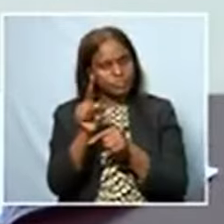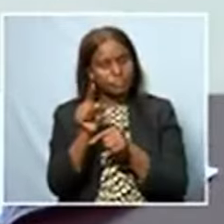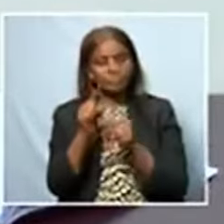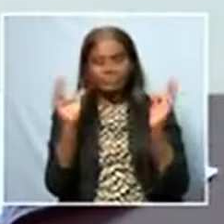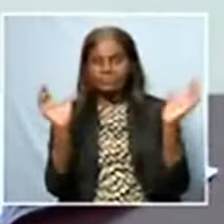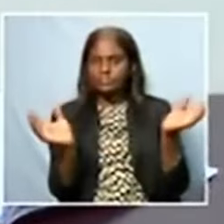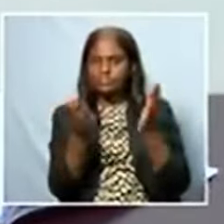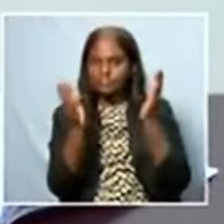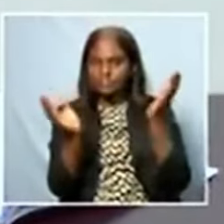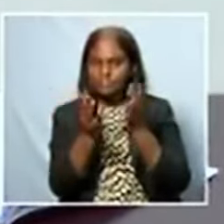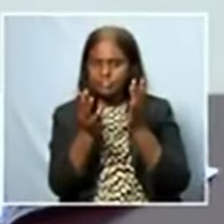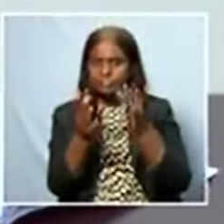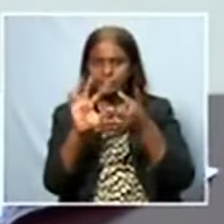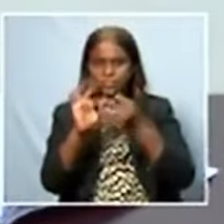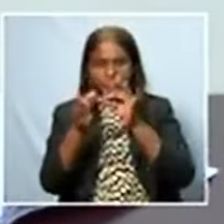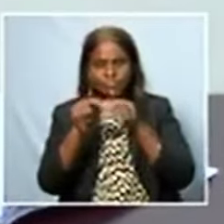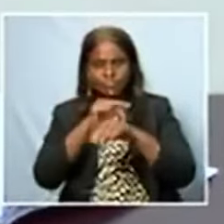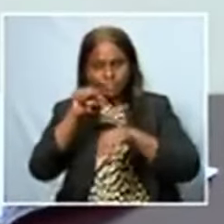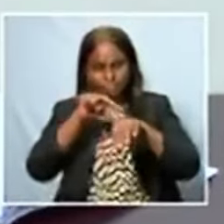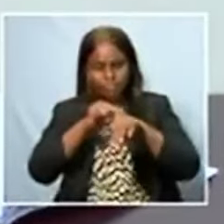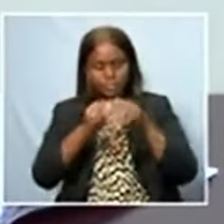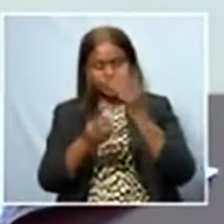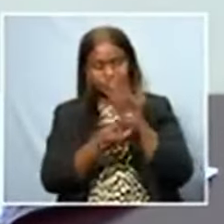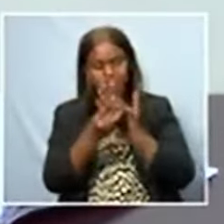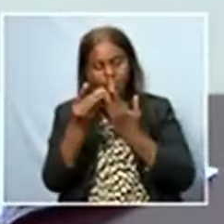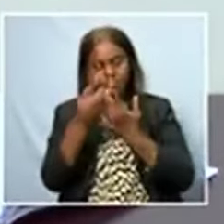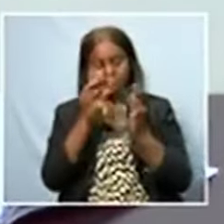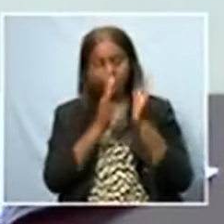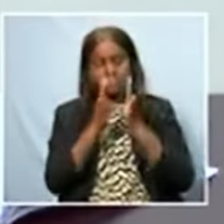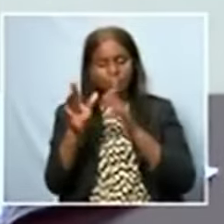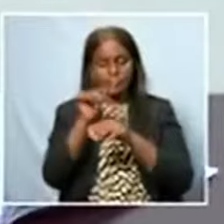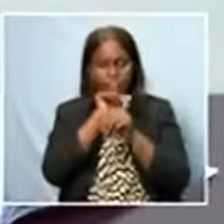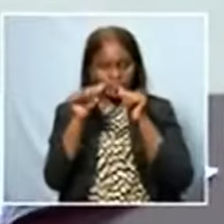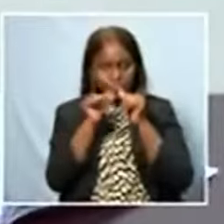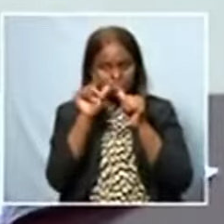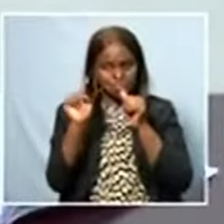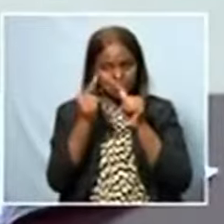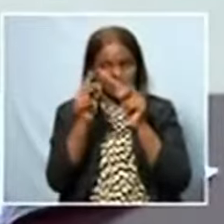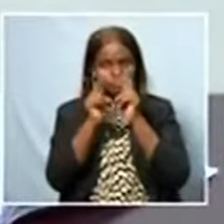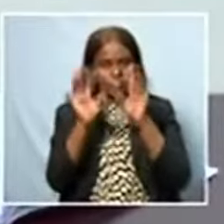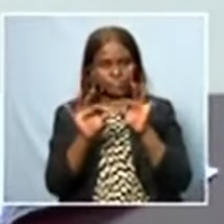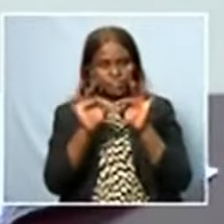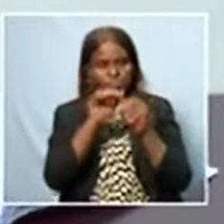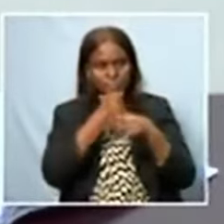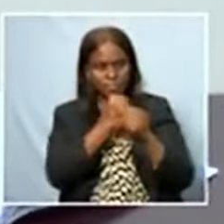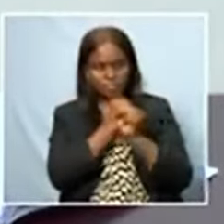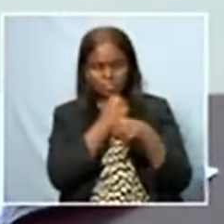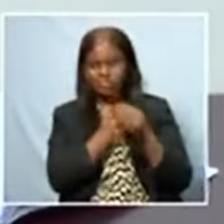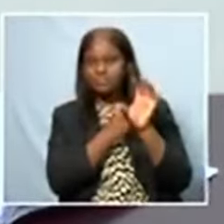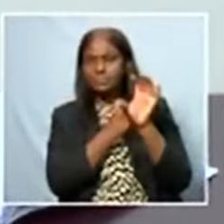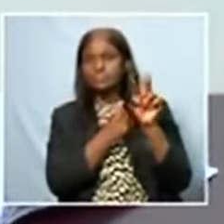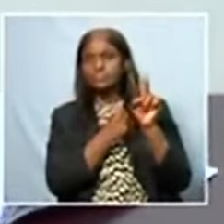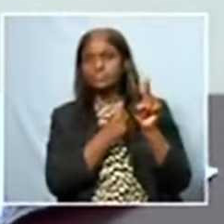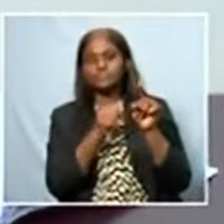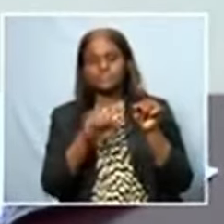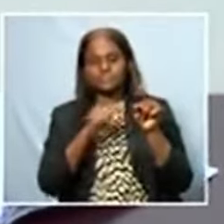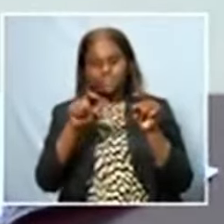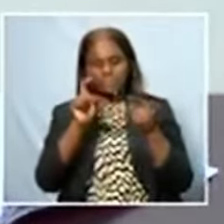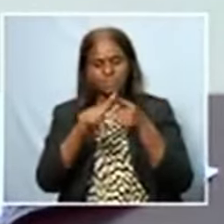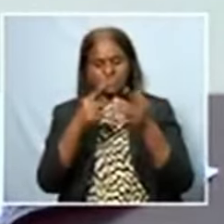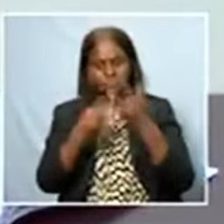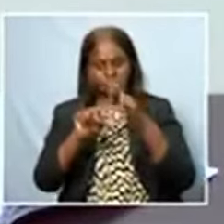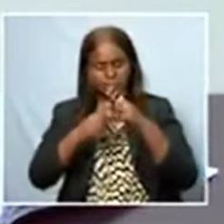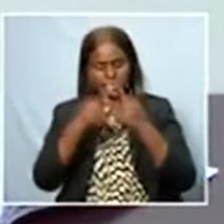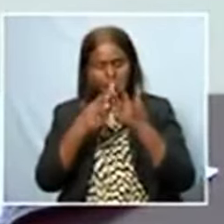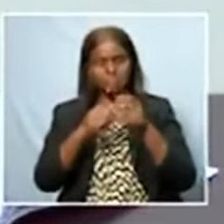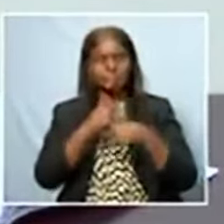promote, link it to this National Development Plan. Agriculture is one of the priority sector. Manufacturing is one of the priority sector. We need to start